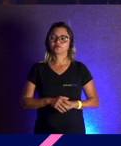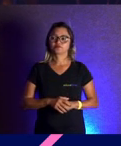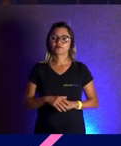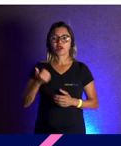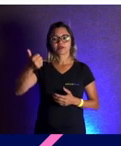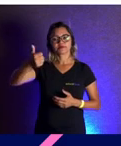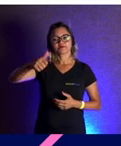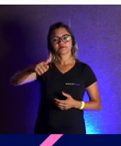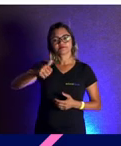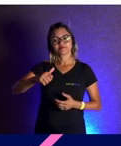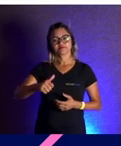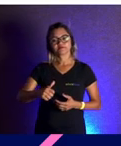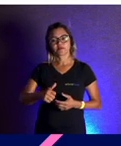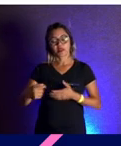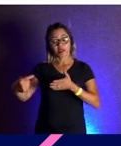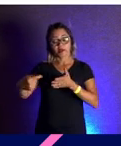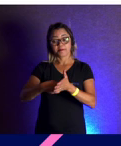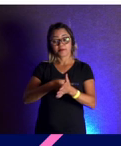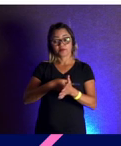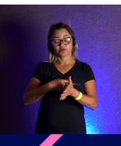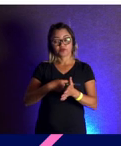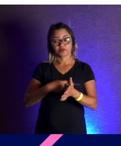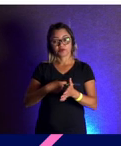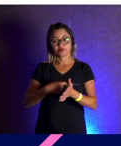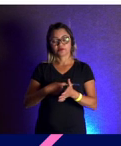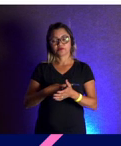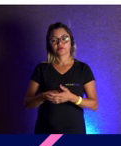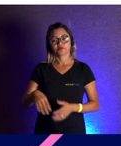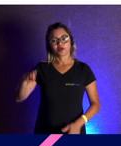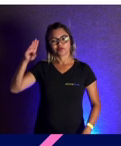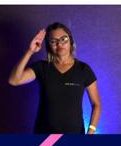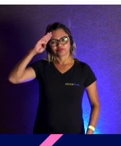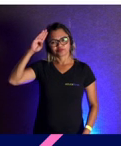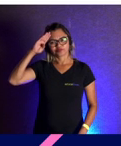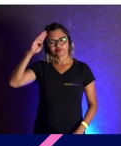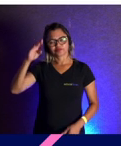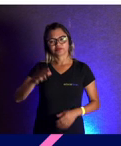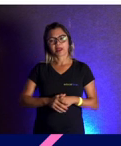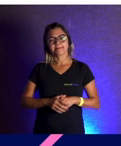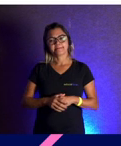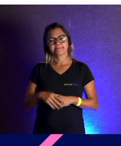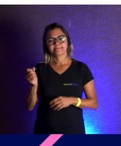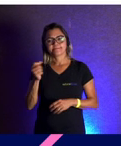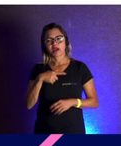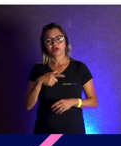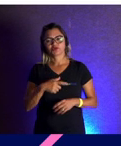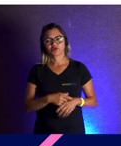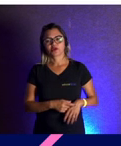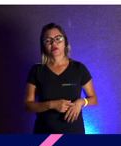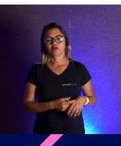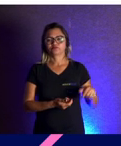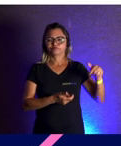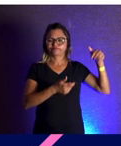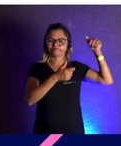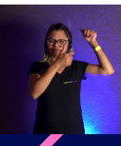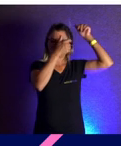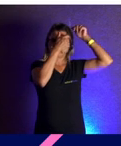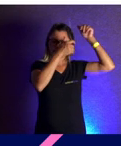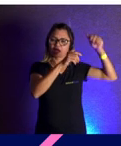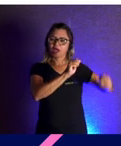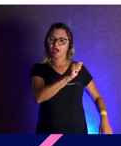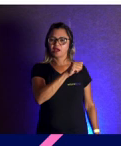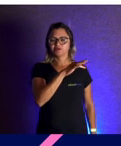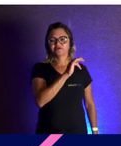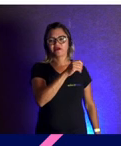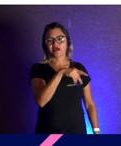the question, did the paramilitary kill more people than the FARC? Well, the uncertainty is not too big because you can